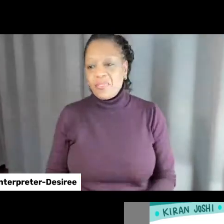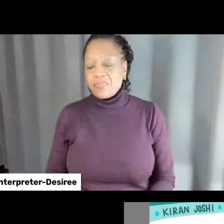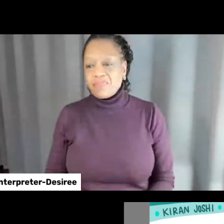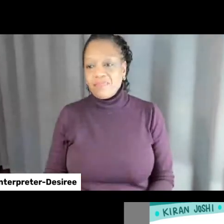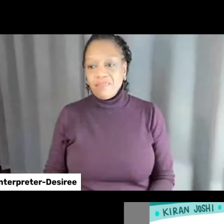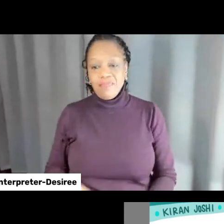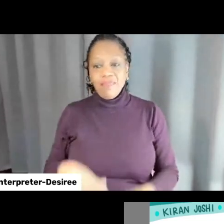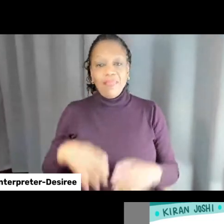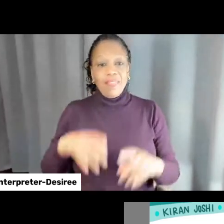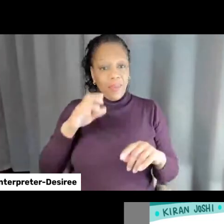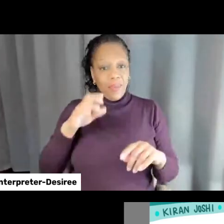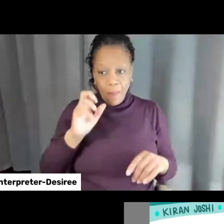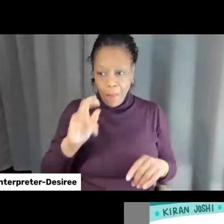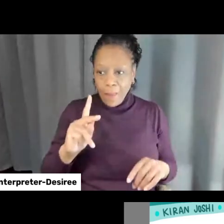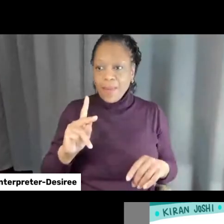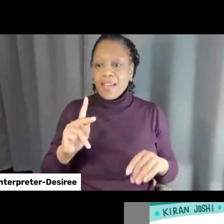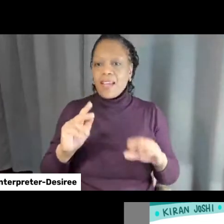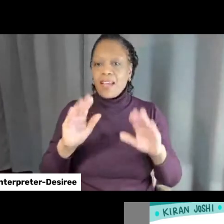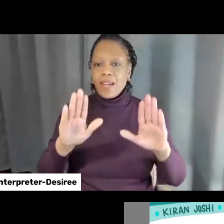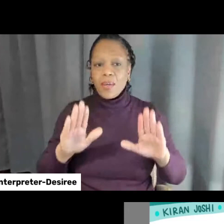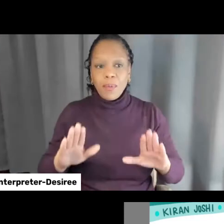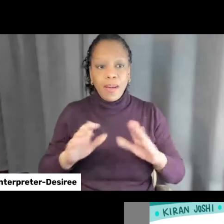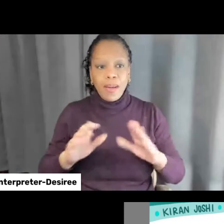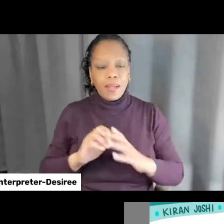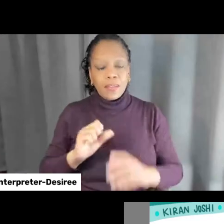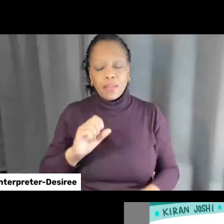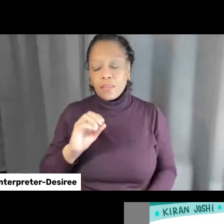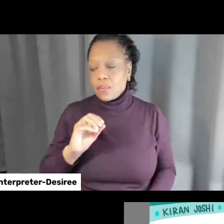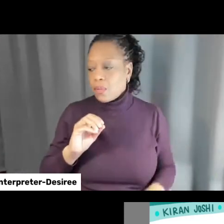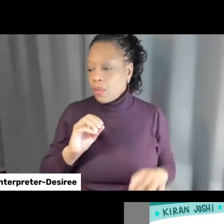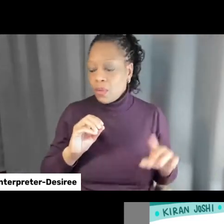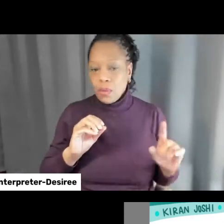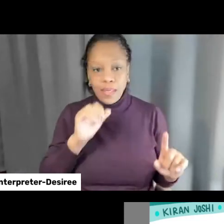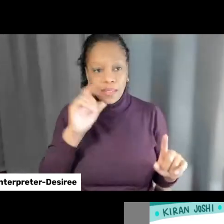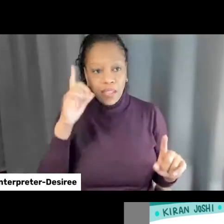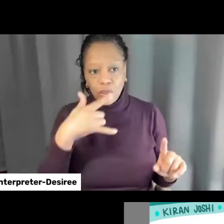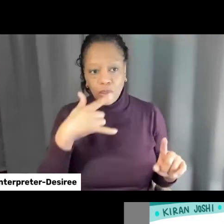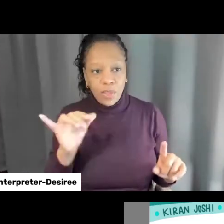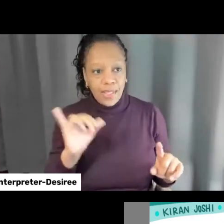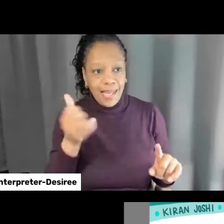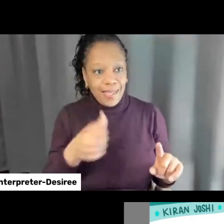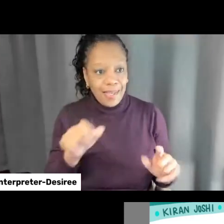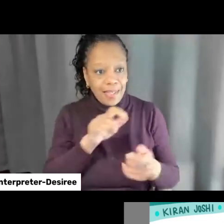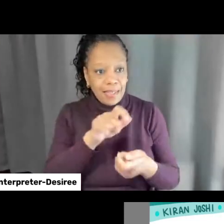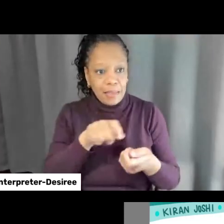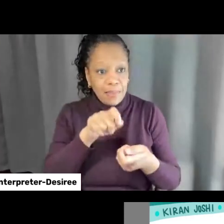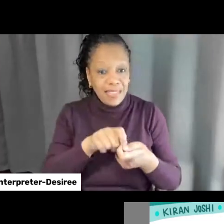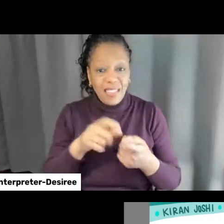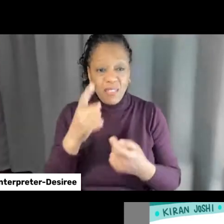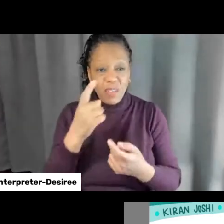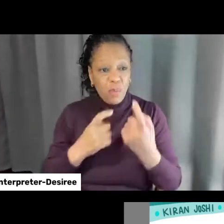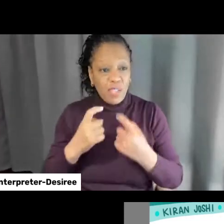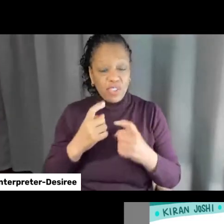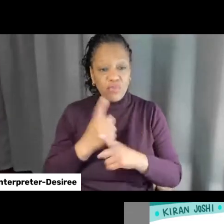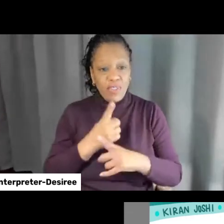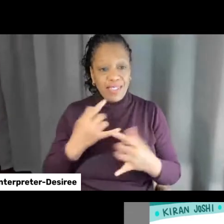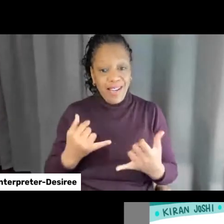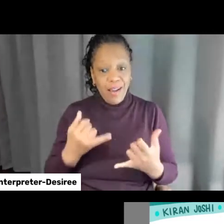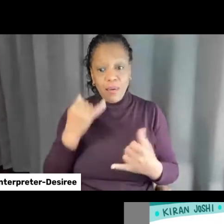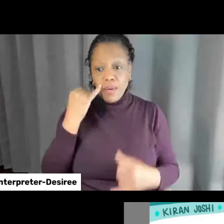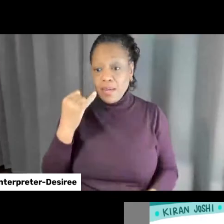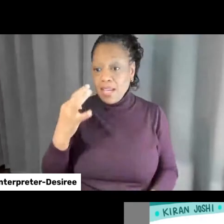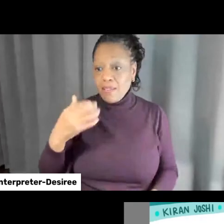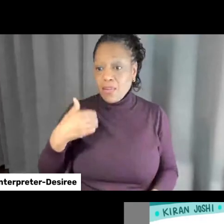Okay, great. So it doesn't look like we have any specific questions as of yet. So if you do have